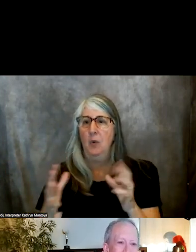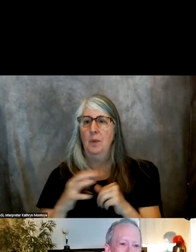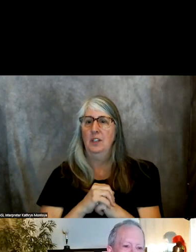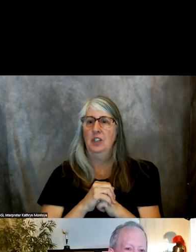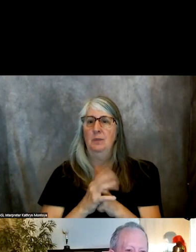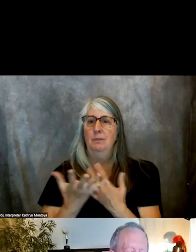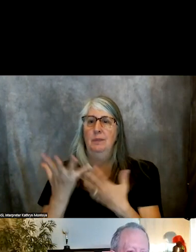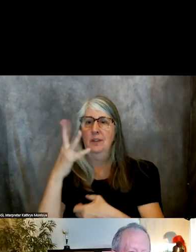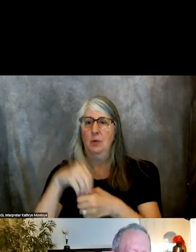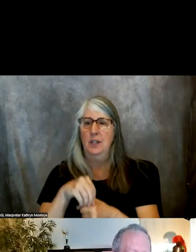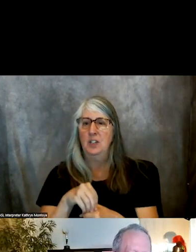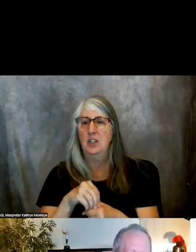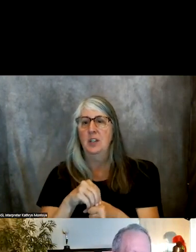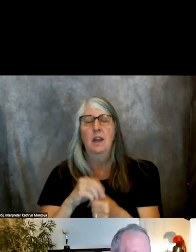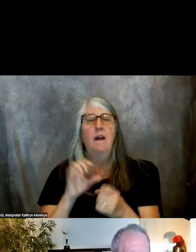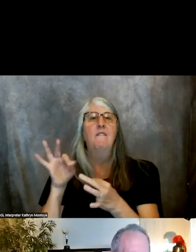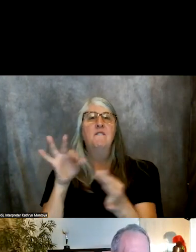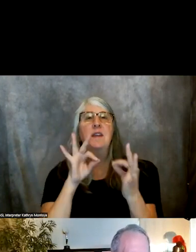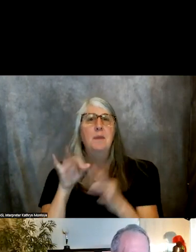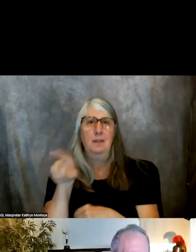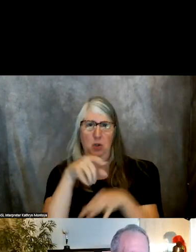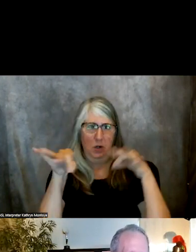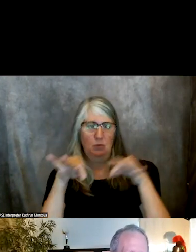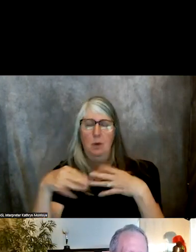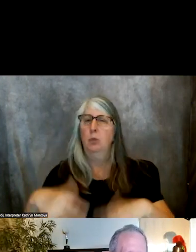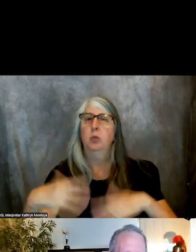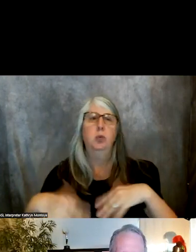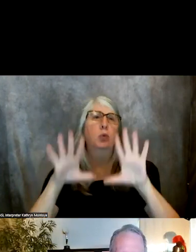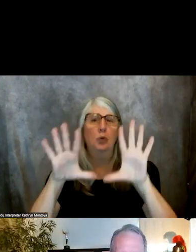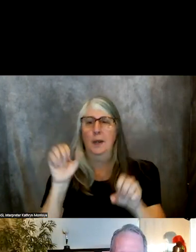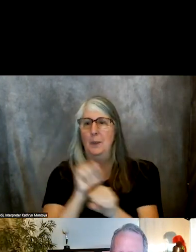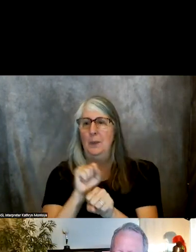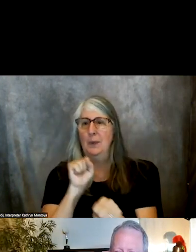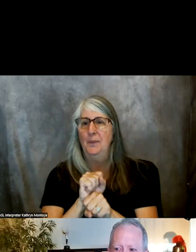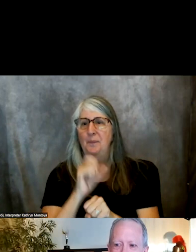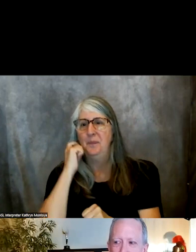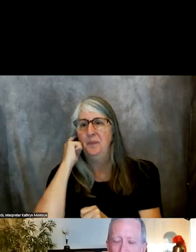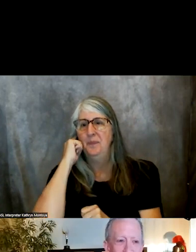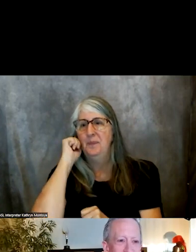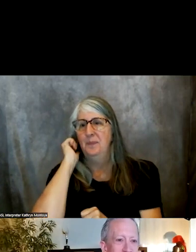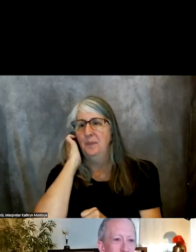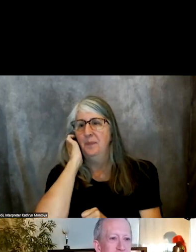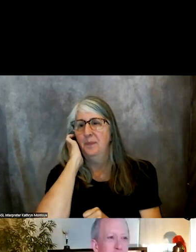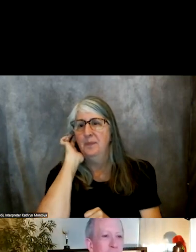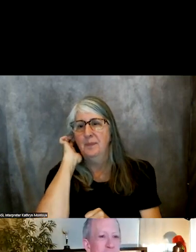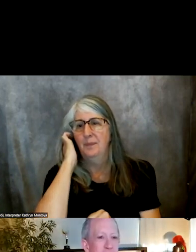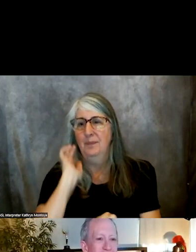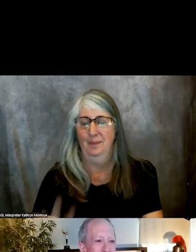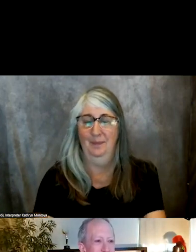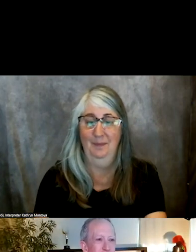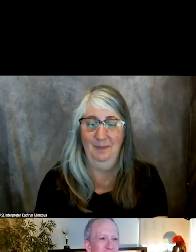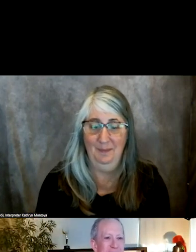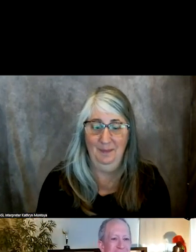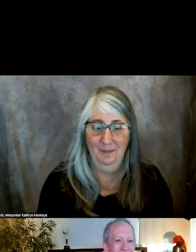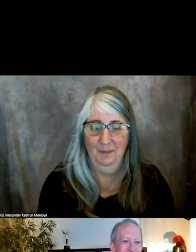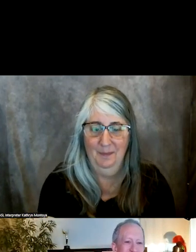integration of feedback that you're describing, Brandon, terrific. Great work. Great work. Let's go to Brian Hepburn. Brandon was talking